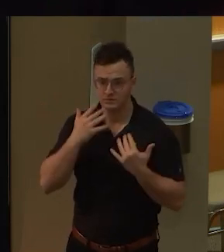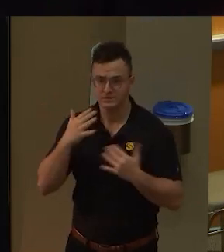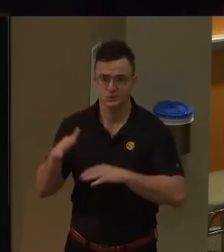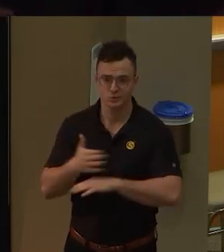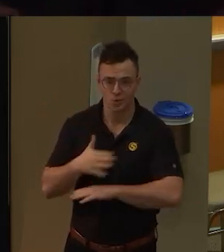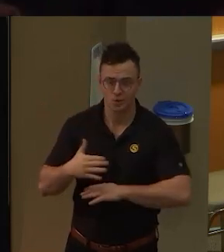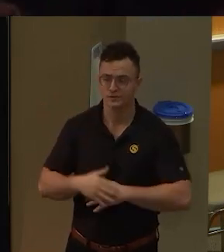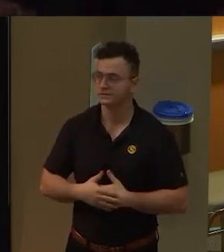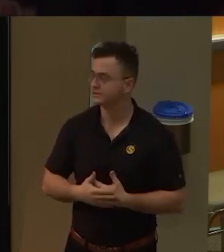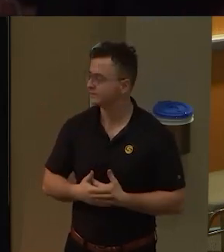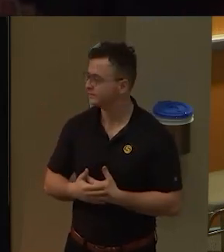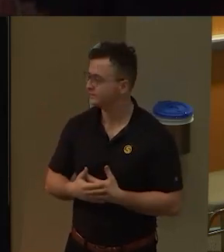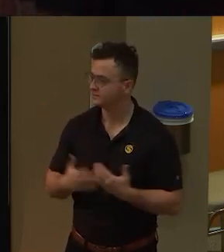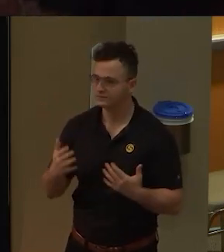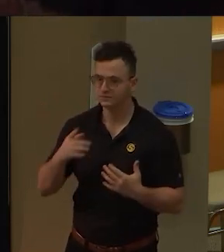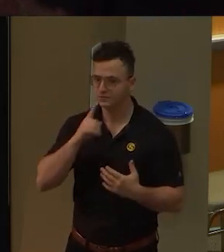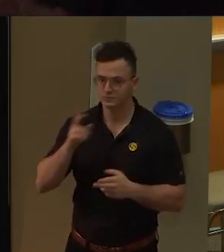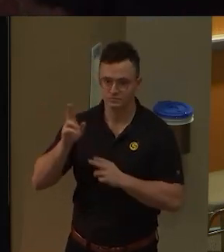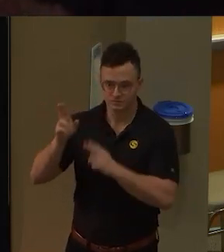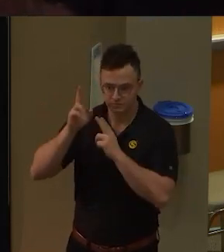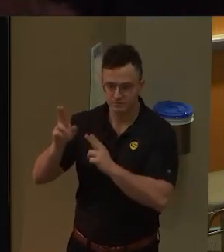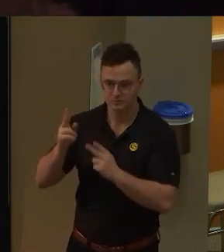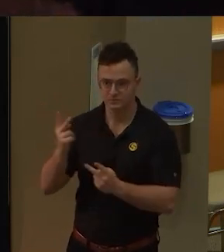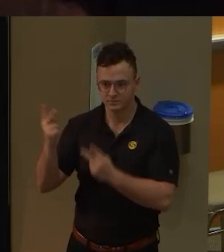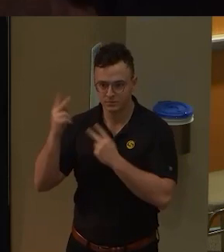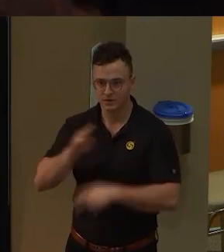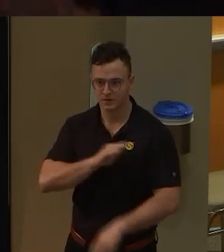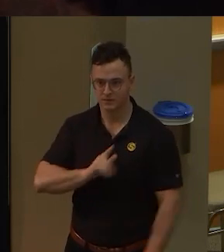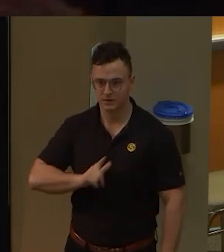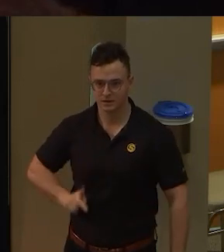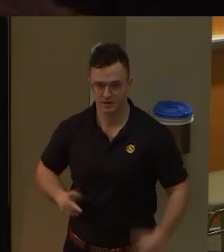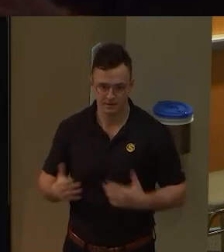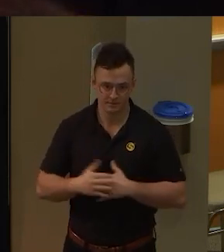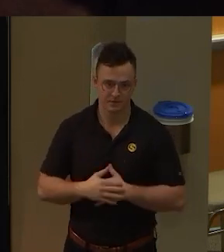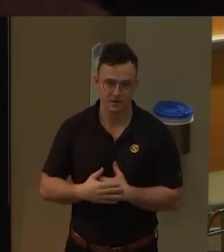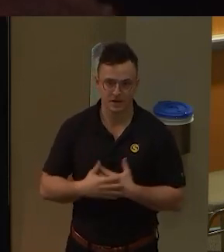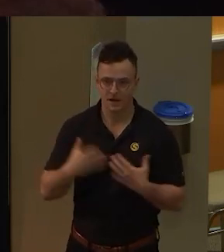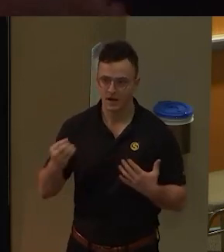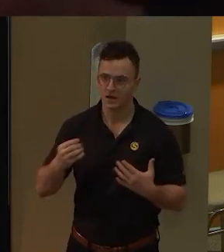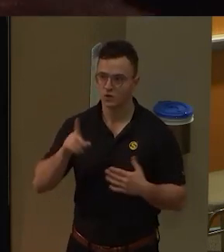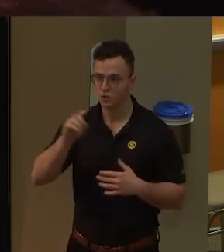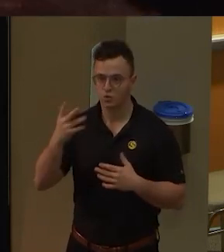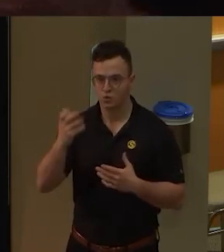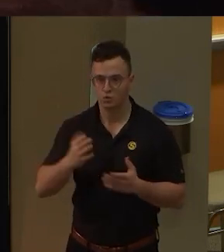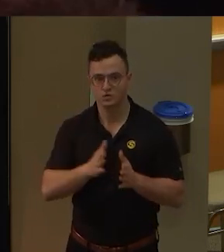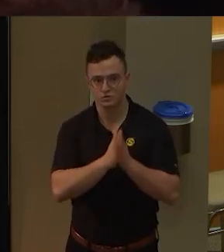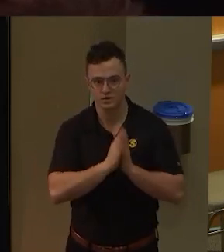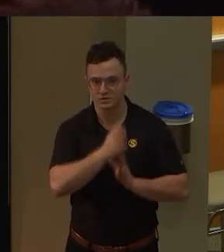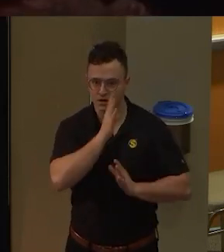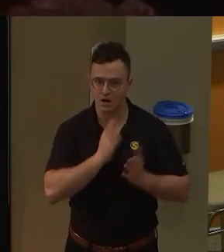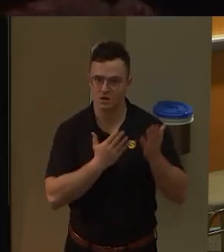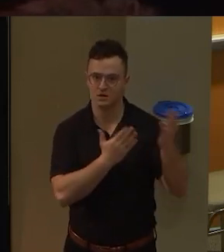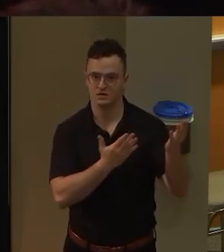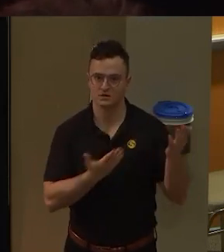songs in memory of Dr. Martin Luther King, and to ultimately give God glory and honor and